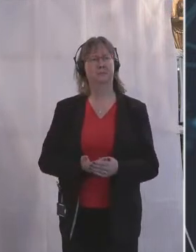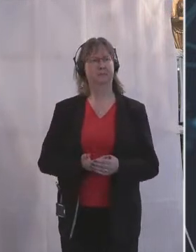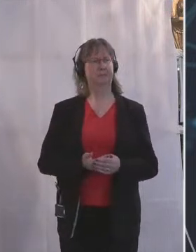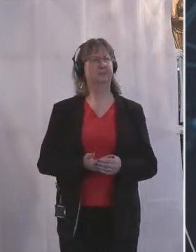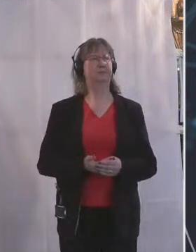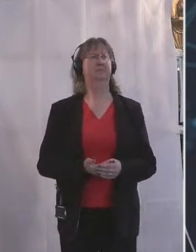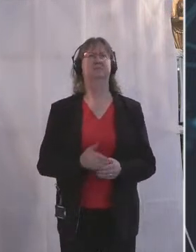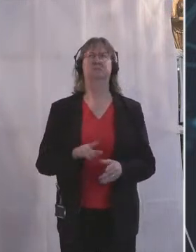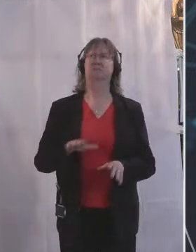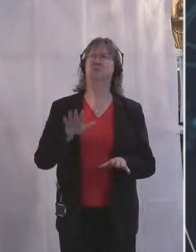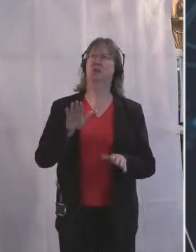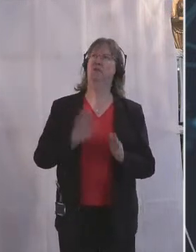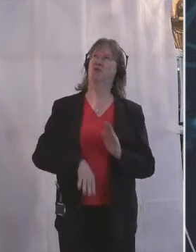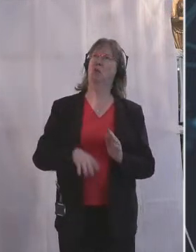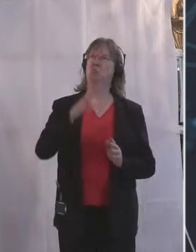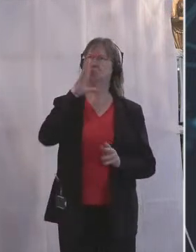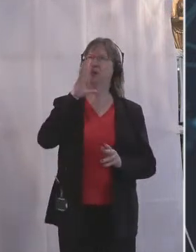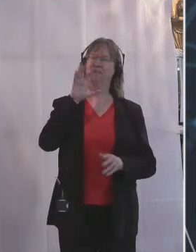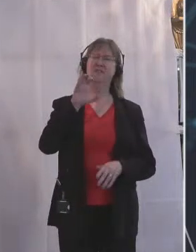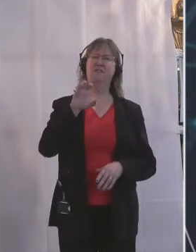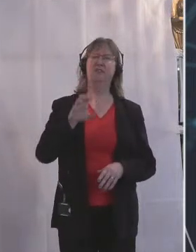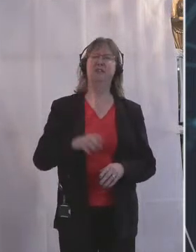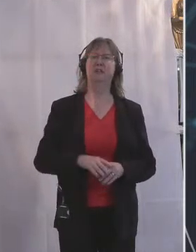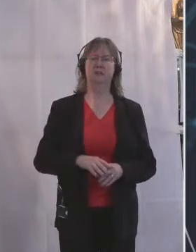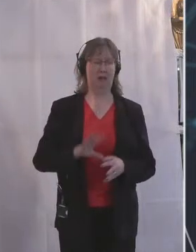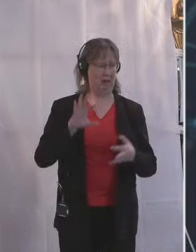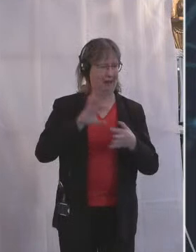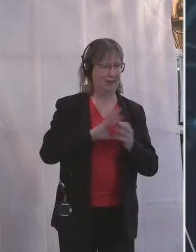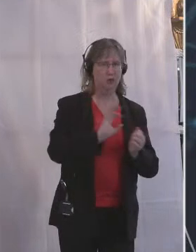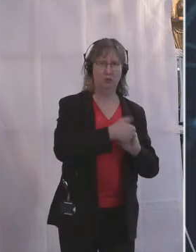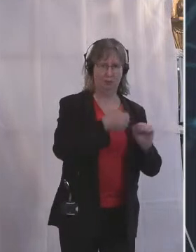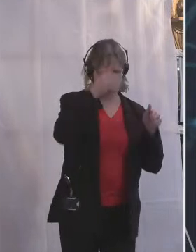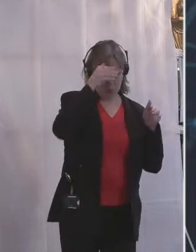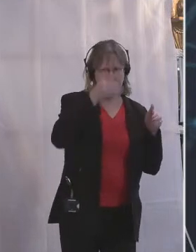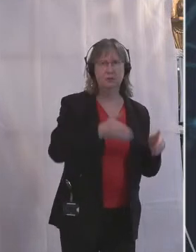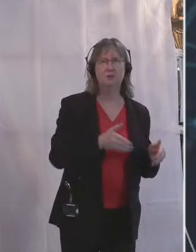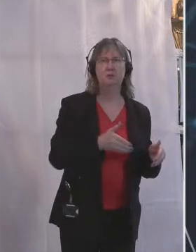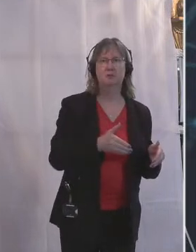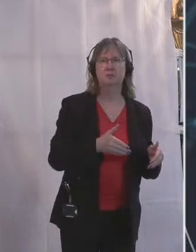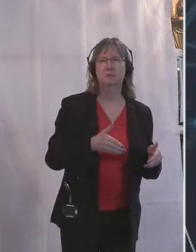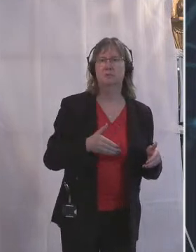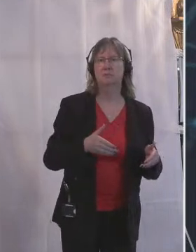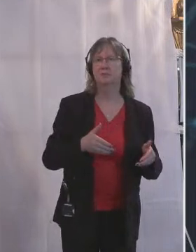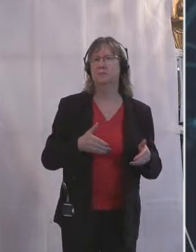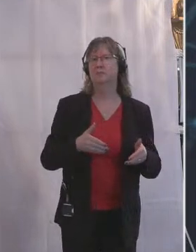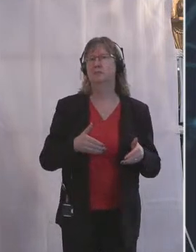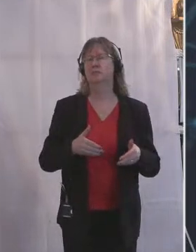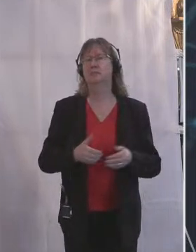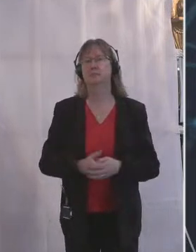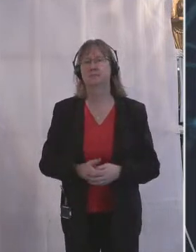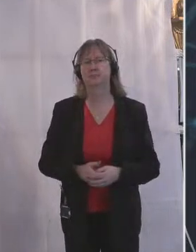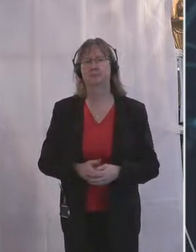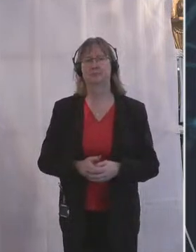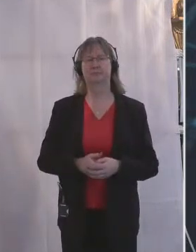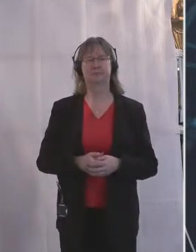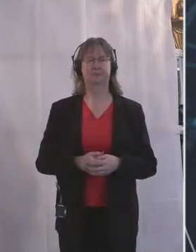since I was actually 15 in sport. So I had no